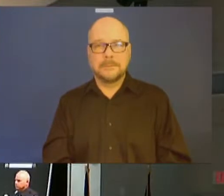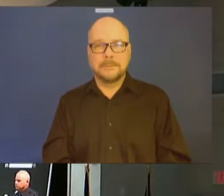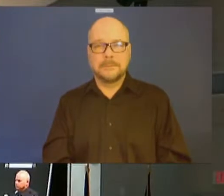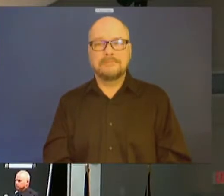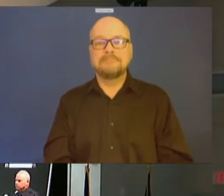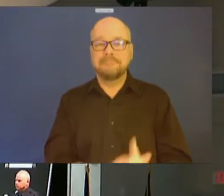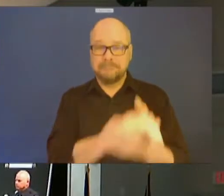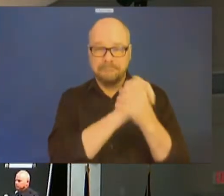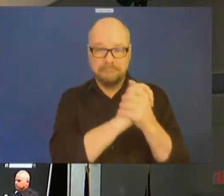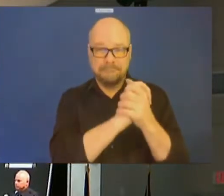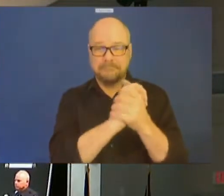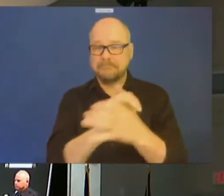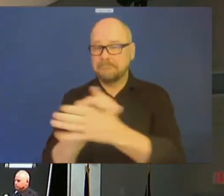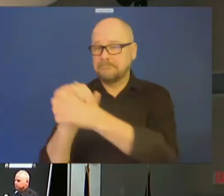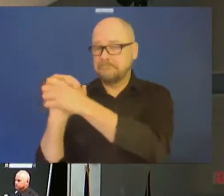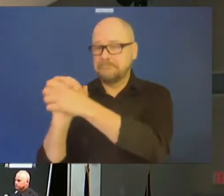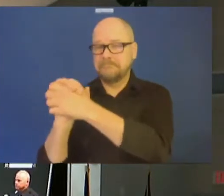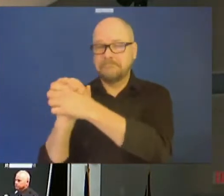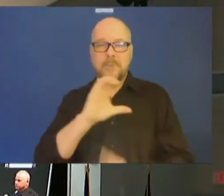Congratulations, officers.